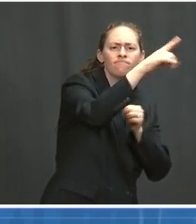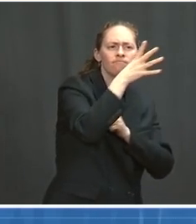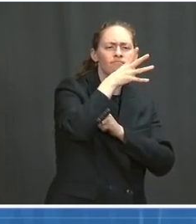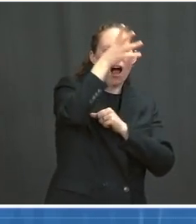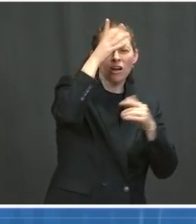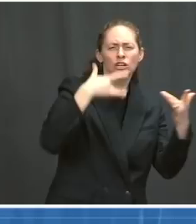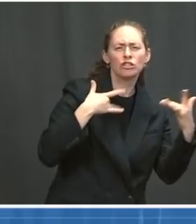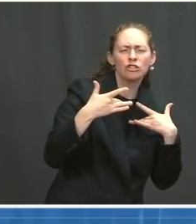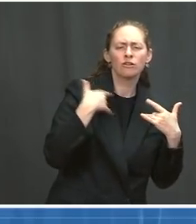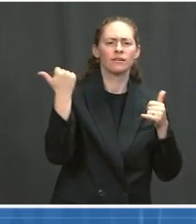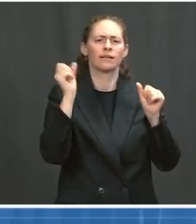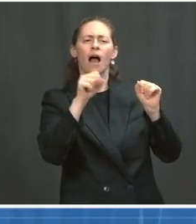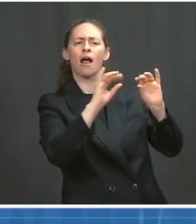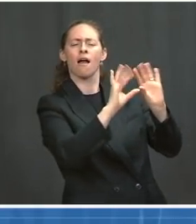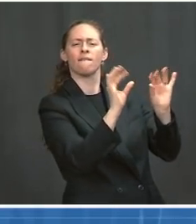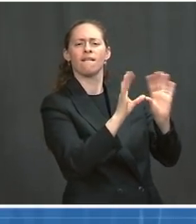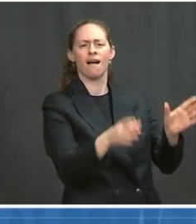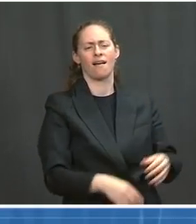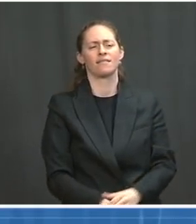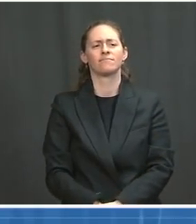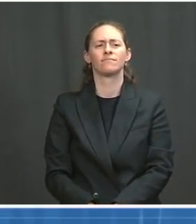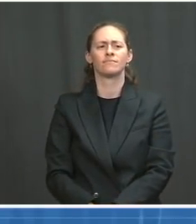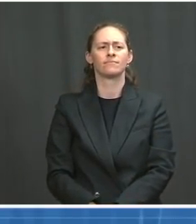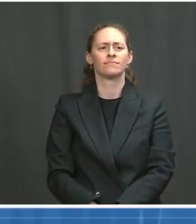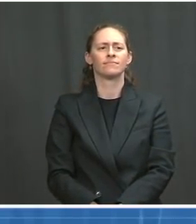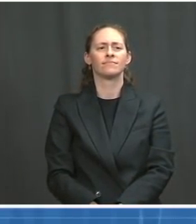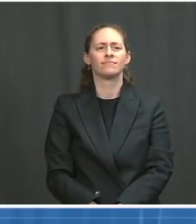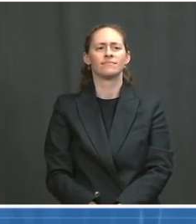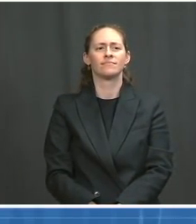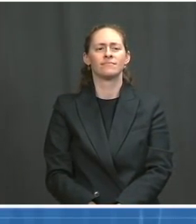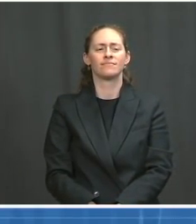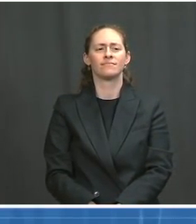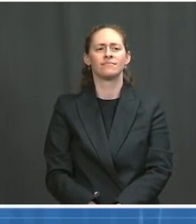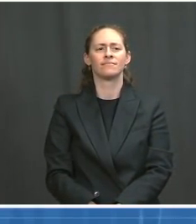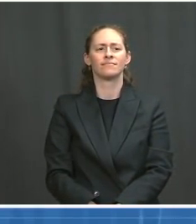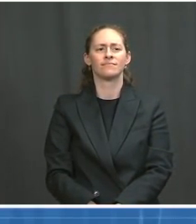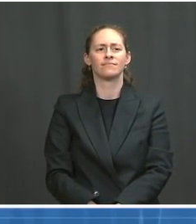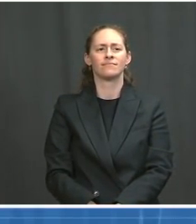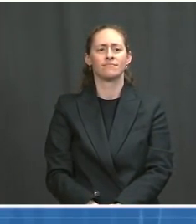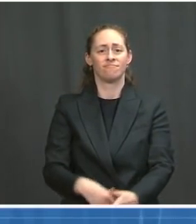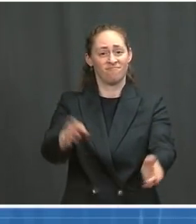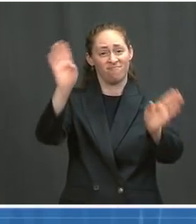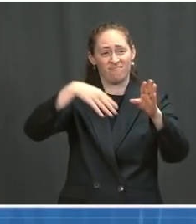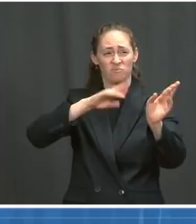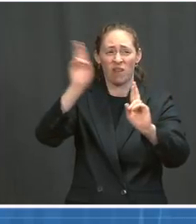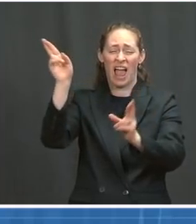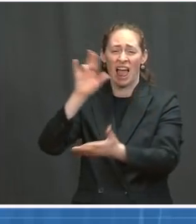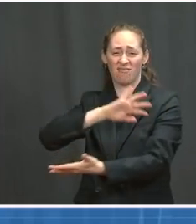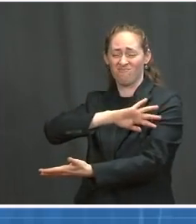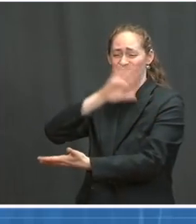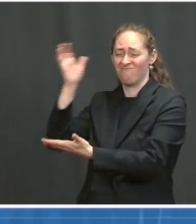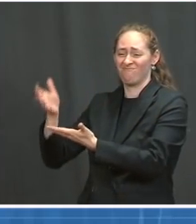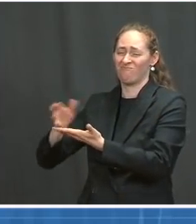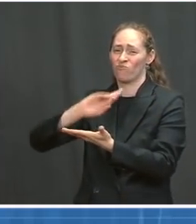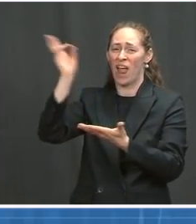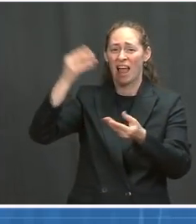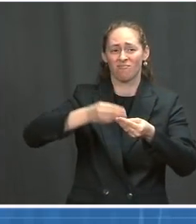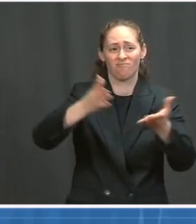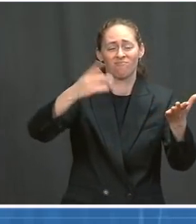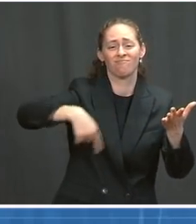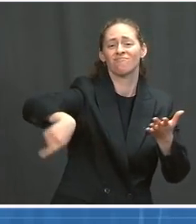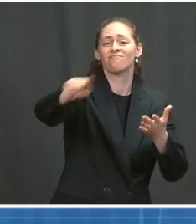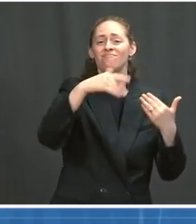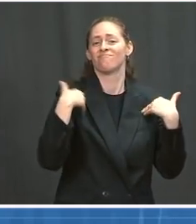15-year-olds, and we are working to get more pediatricians and family doctors to offer vaccinations in their